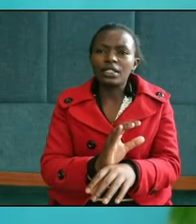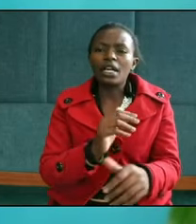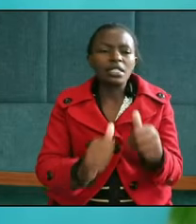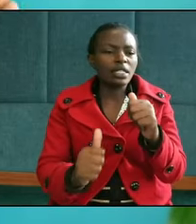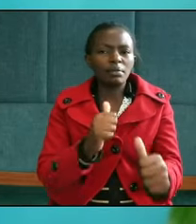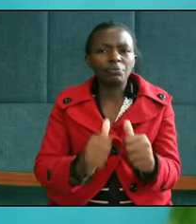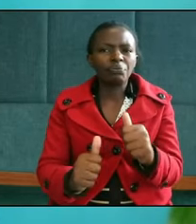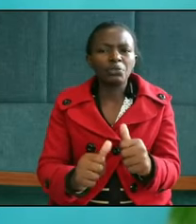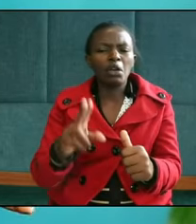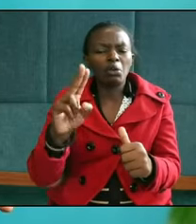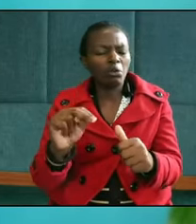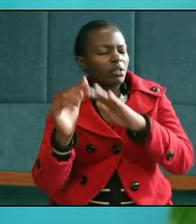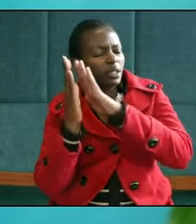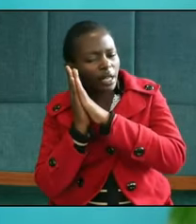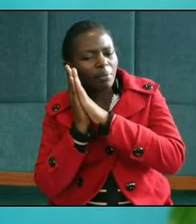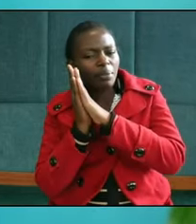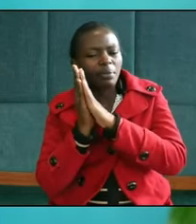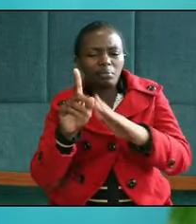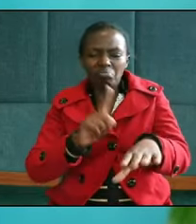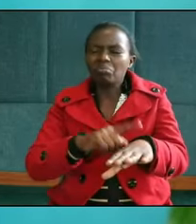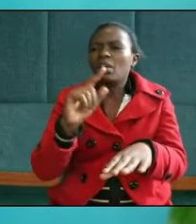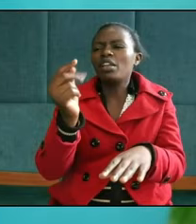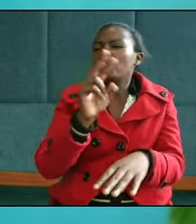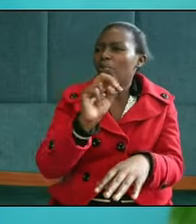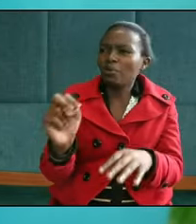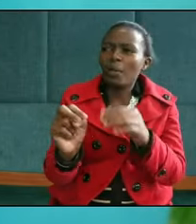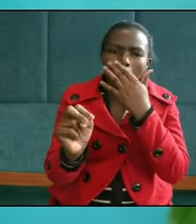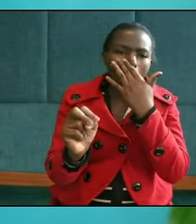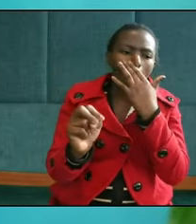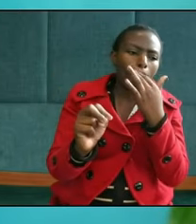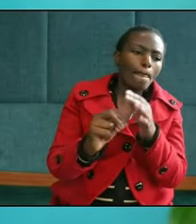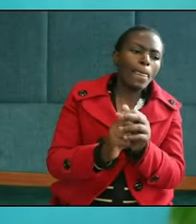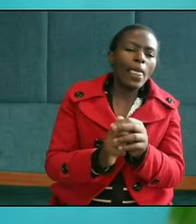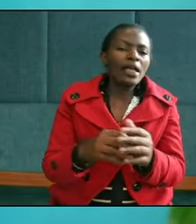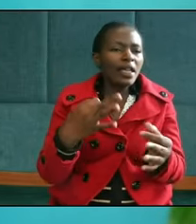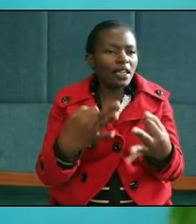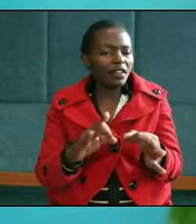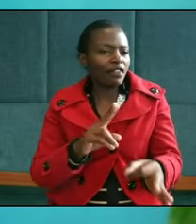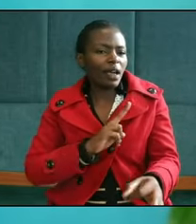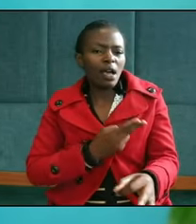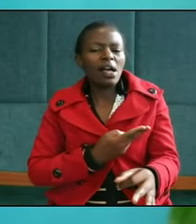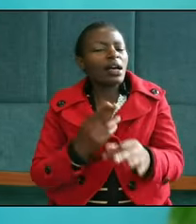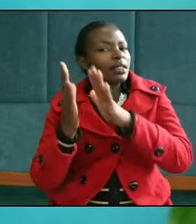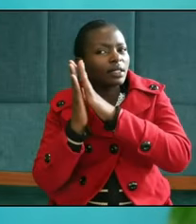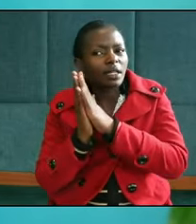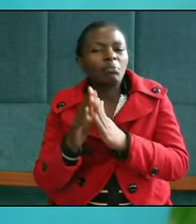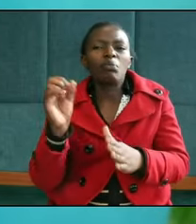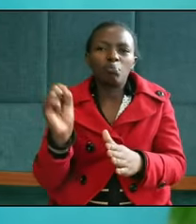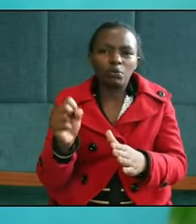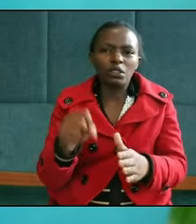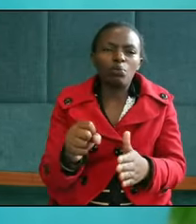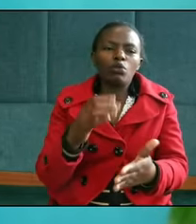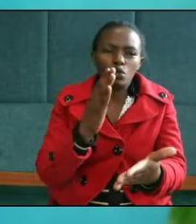off guard, even for a moment. Imagine half of an army in battle are asleep when the war is hottest.